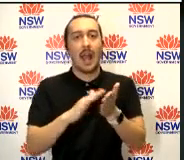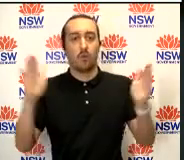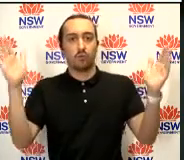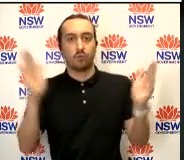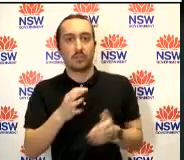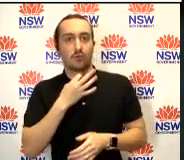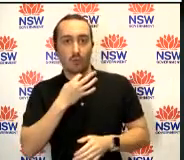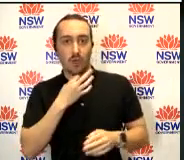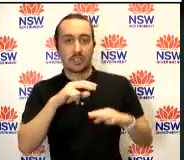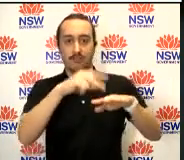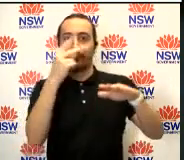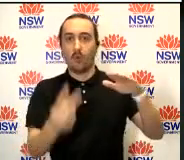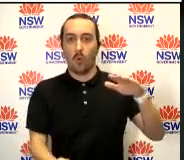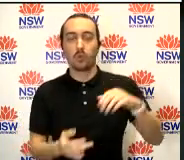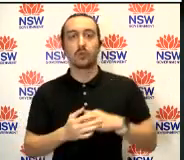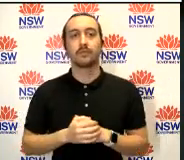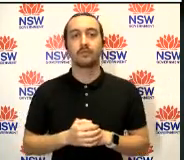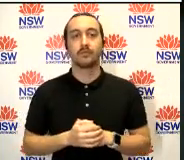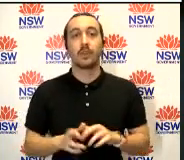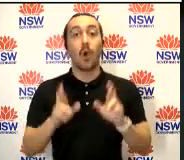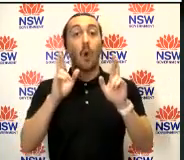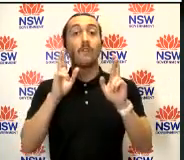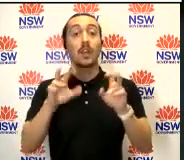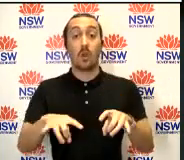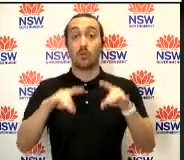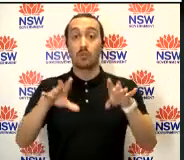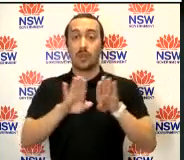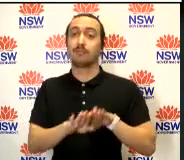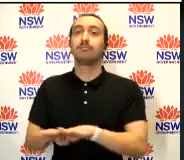see a coordinated national approach in addressing this issue.